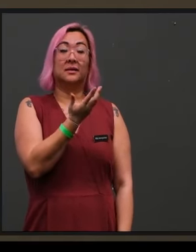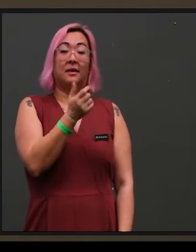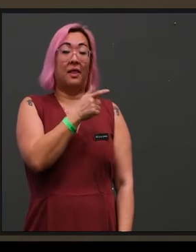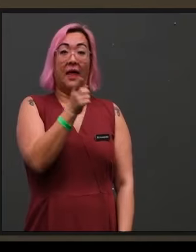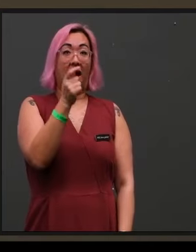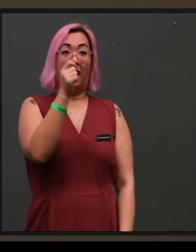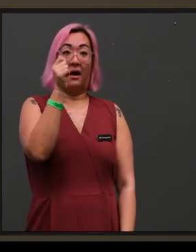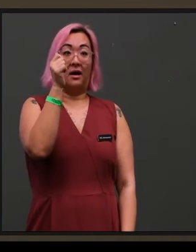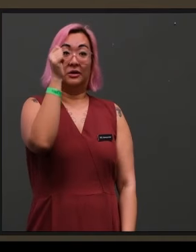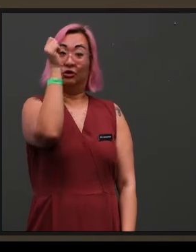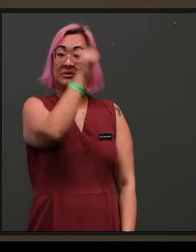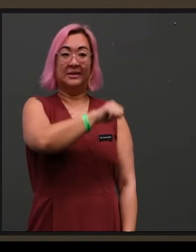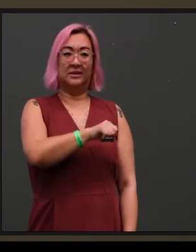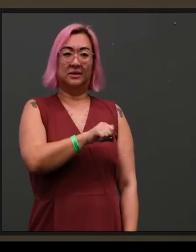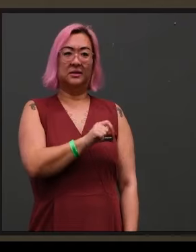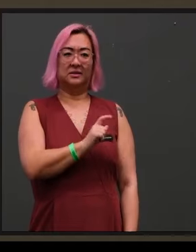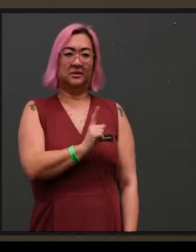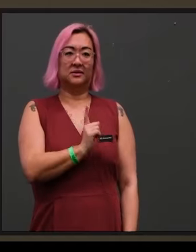haven't met them. I wouldn't know.